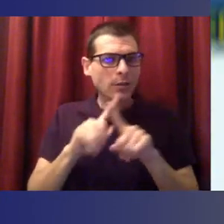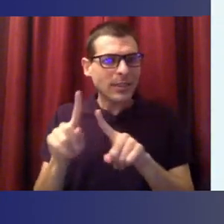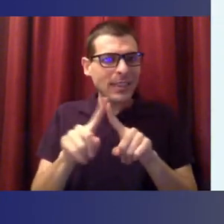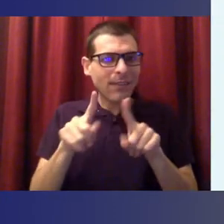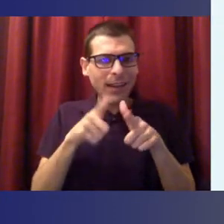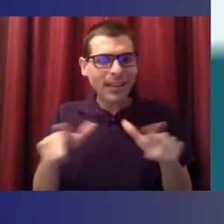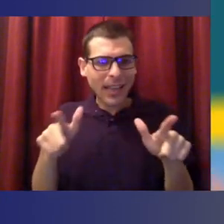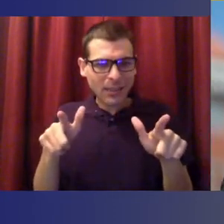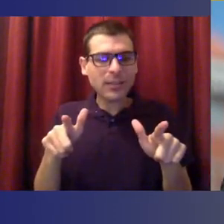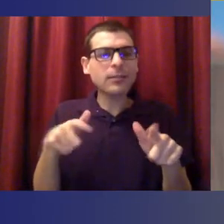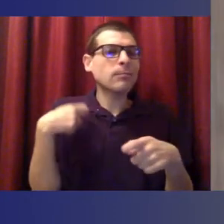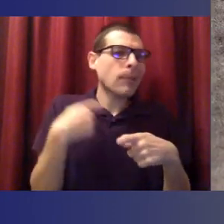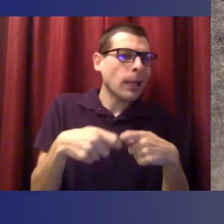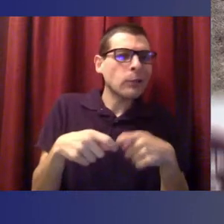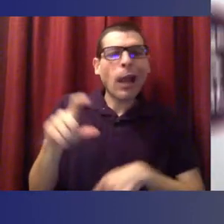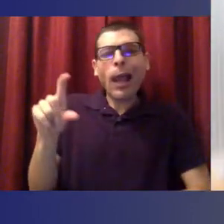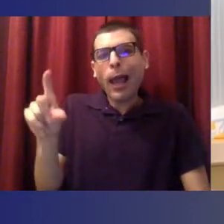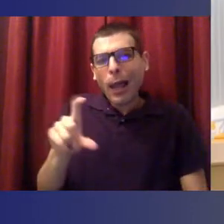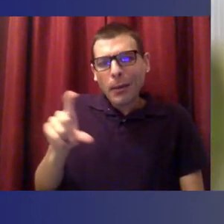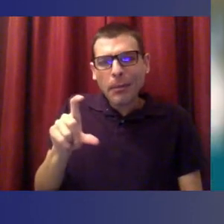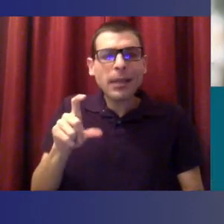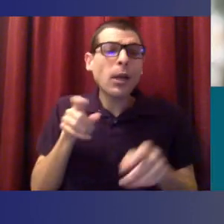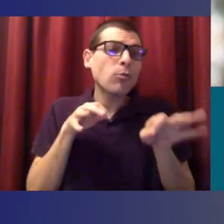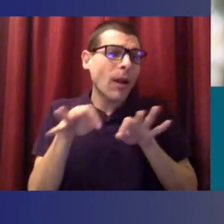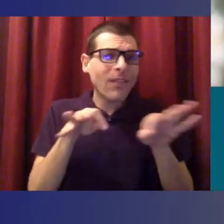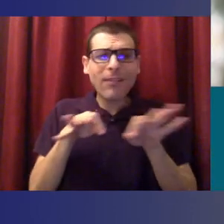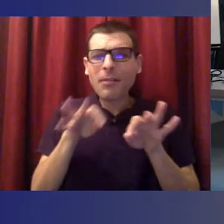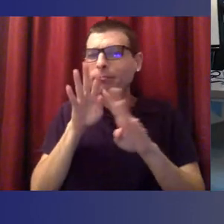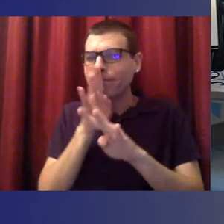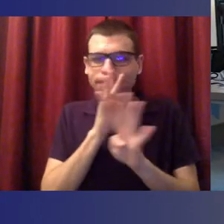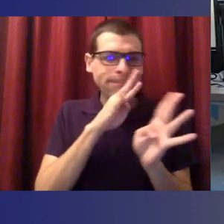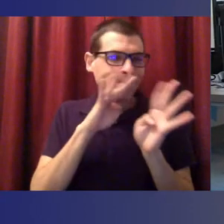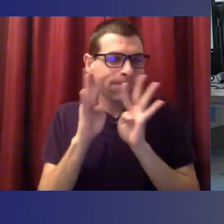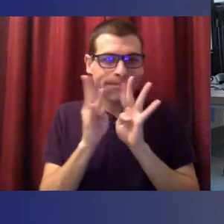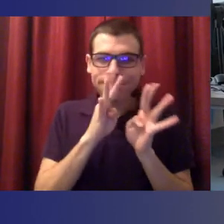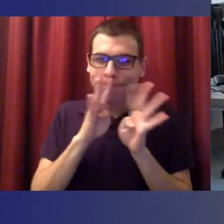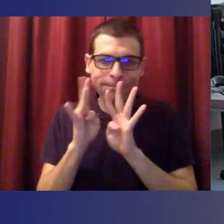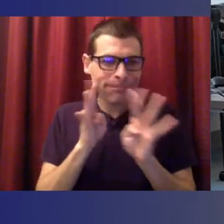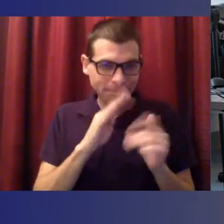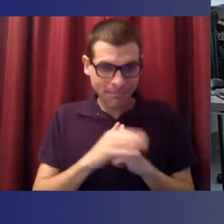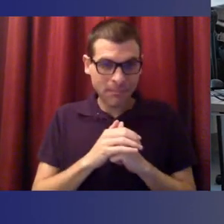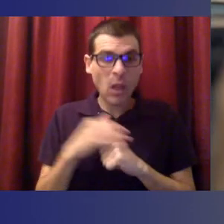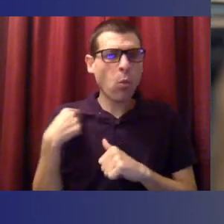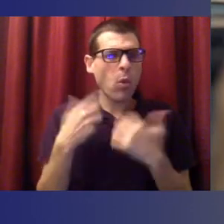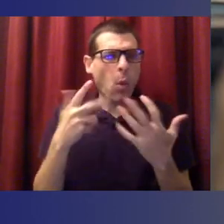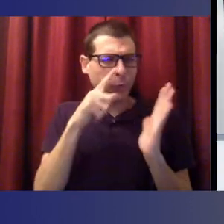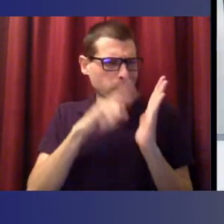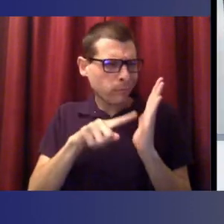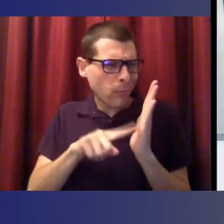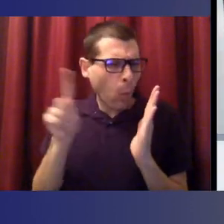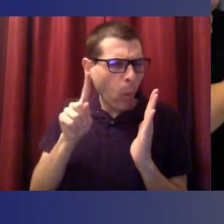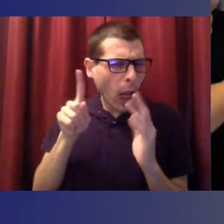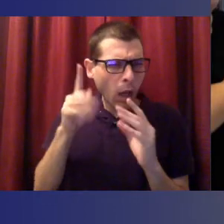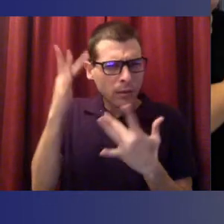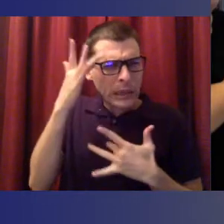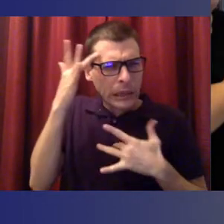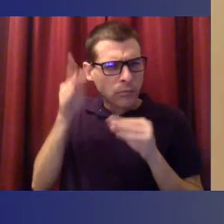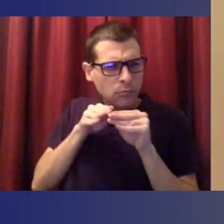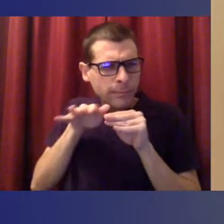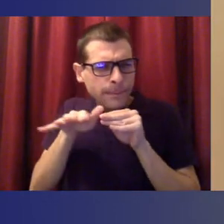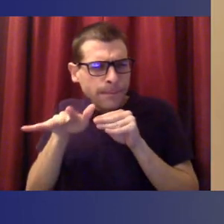Use las tiras o bandas elásticas que van alrededor de las orejas. To track the virus.